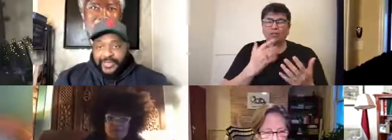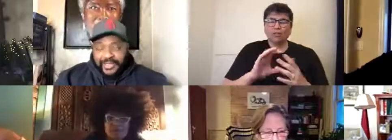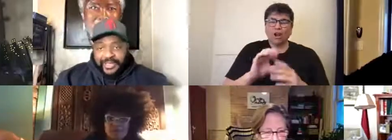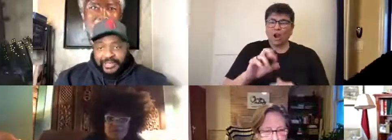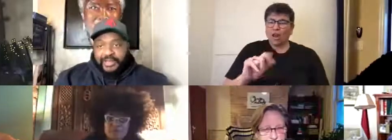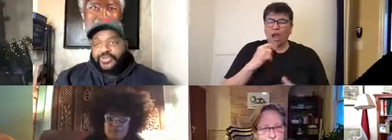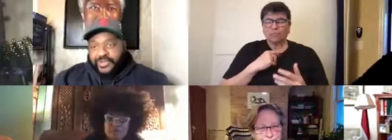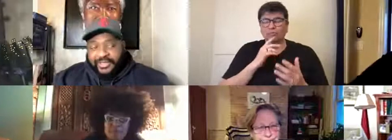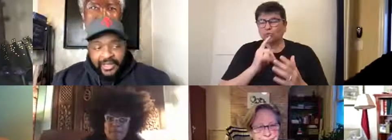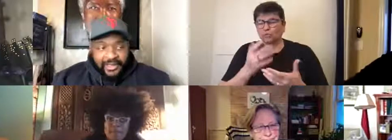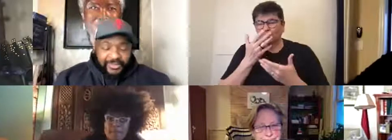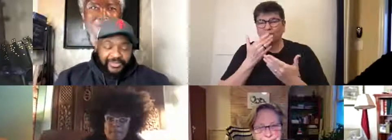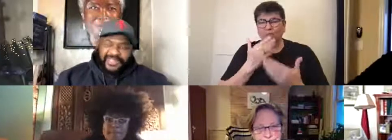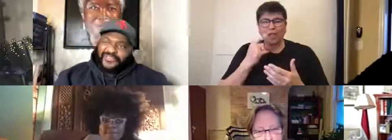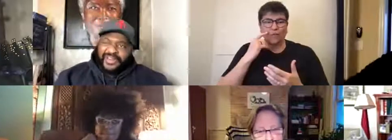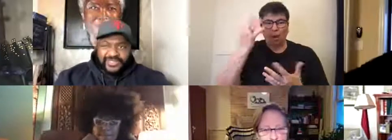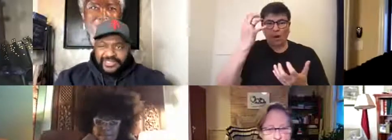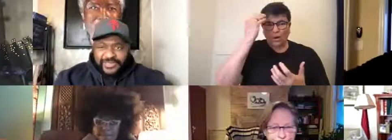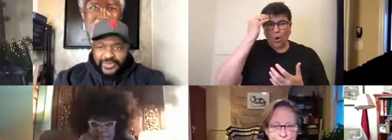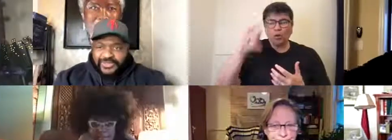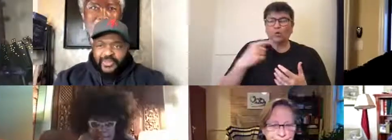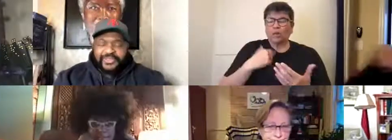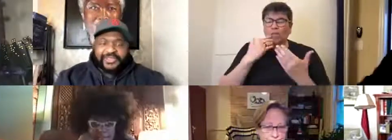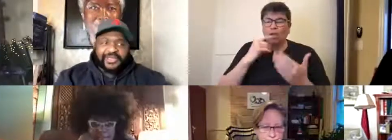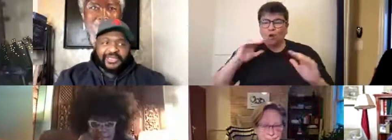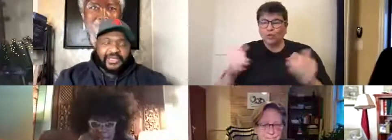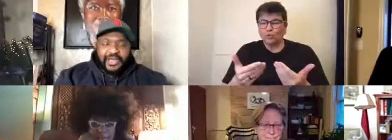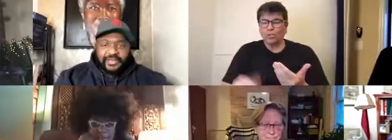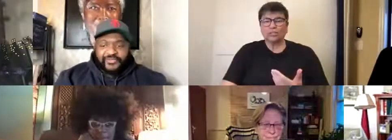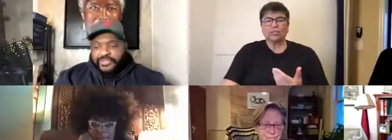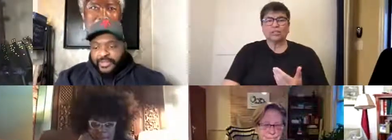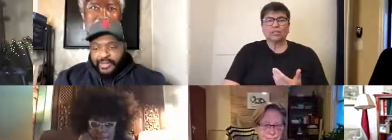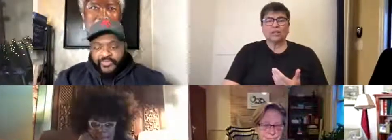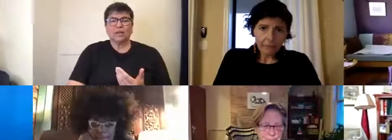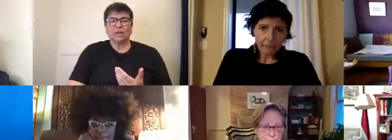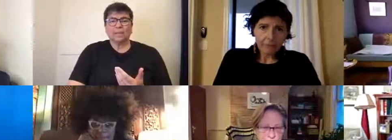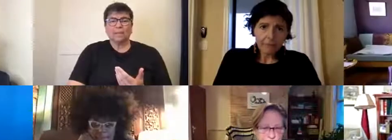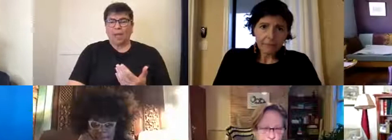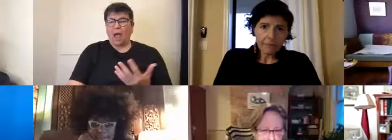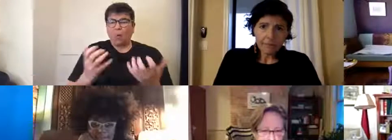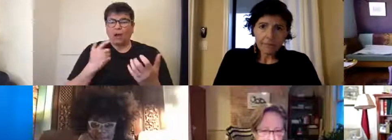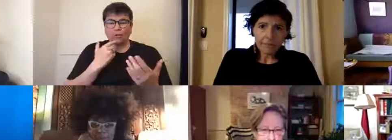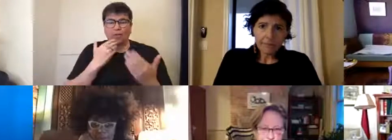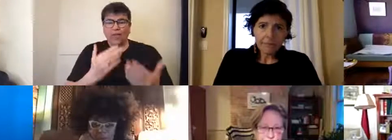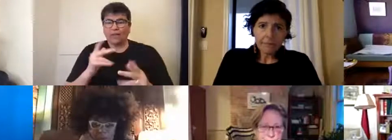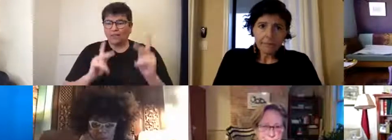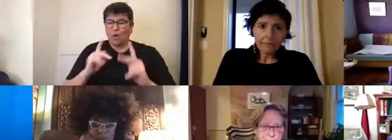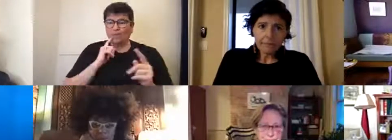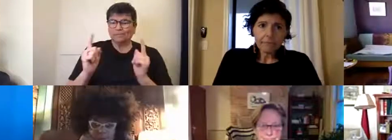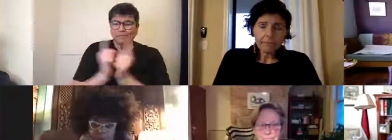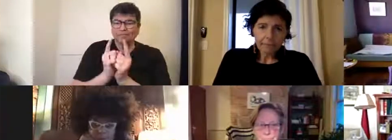come here. I also want to thank you for the introduction too. I also want to thank the folks I met before we got on here, Suzanne,